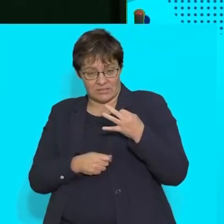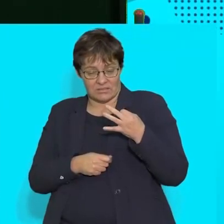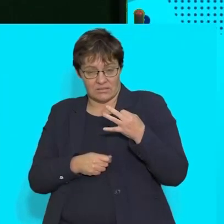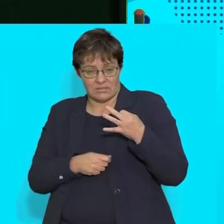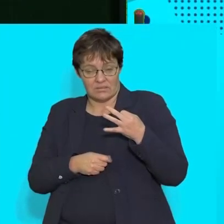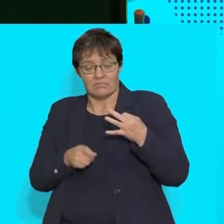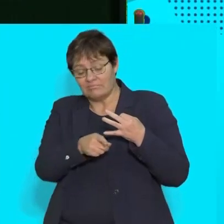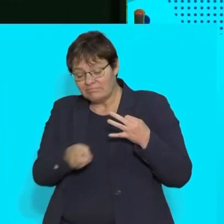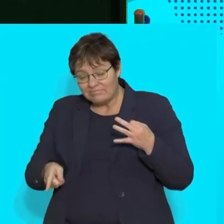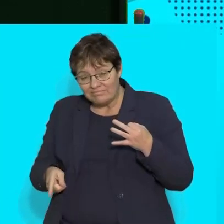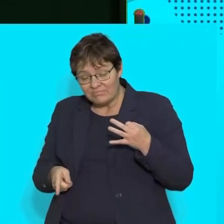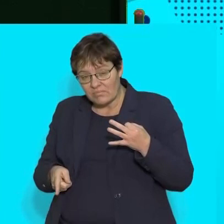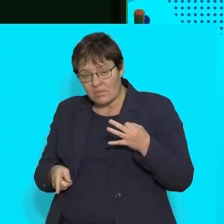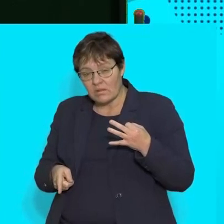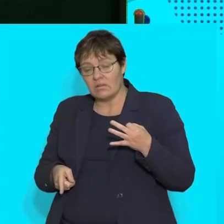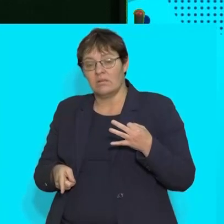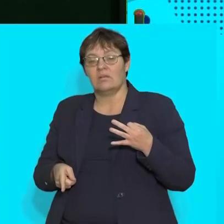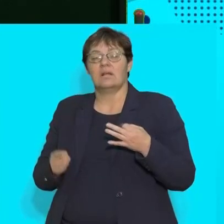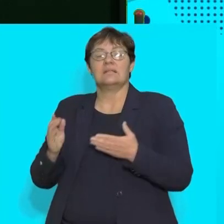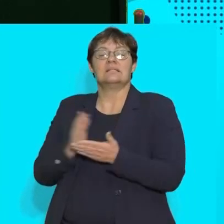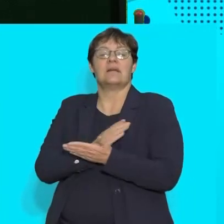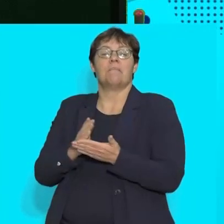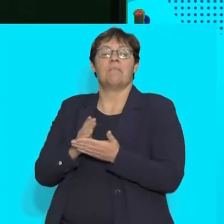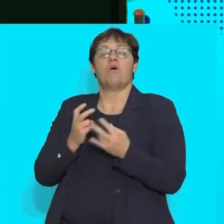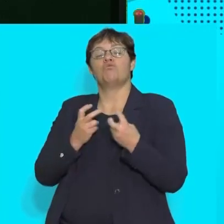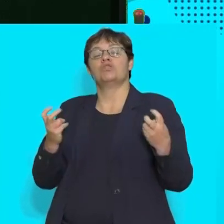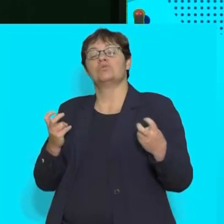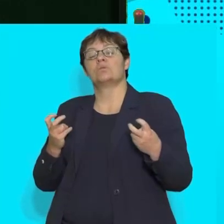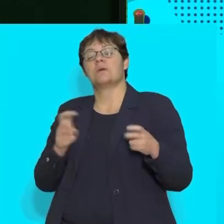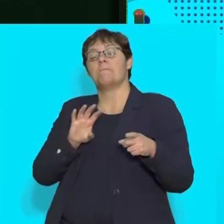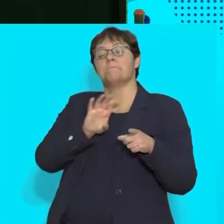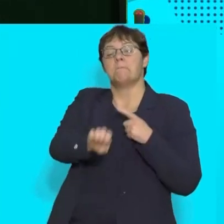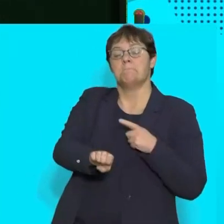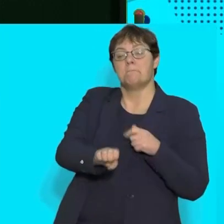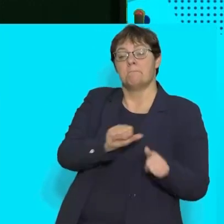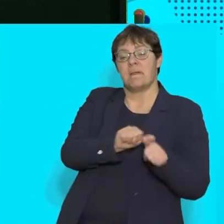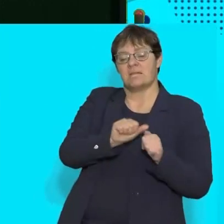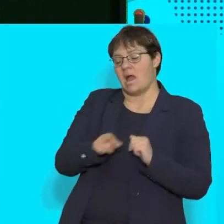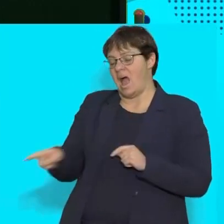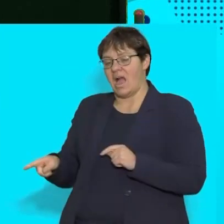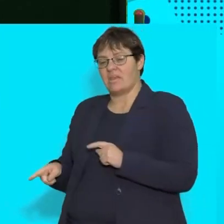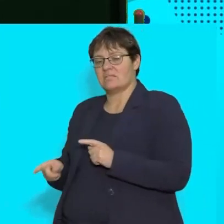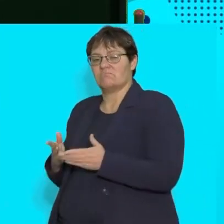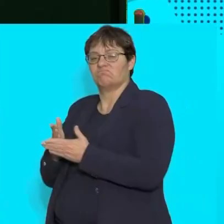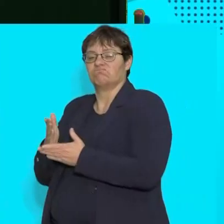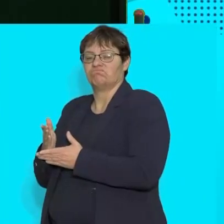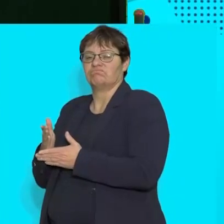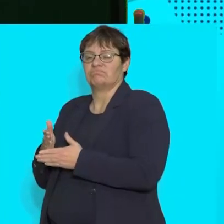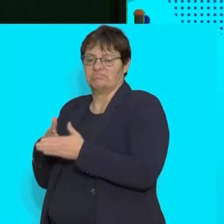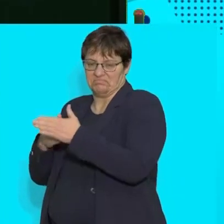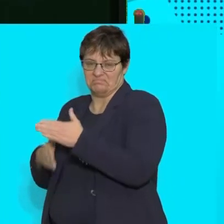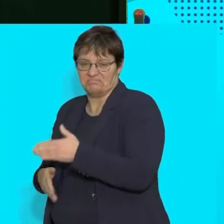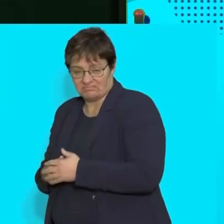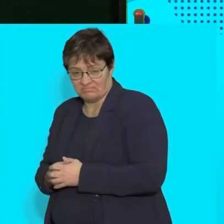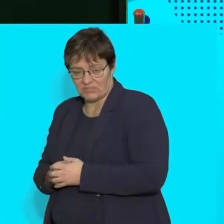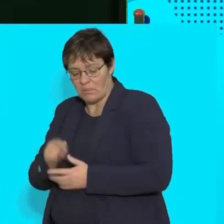that amongst the offsprings, some access resources better than others. Essentially, we're saying that some individuals are